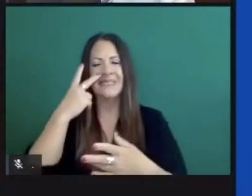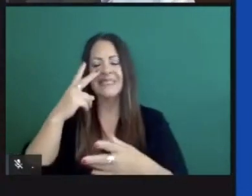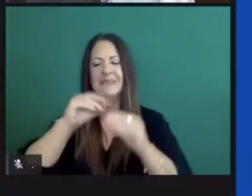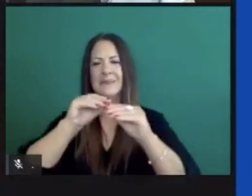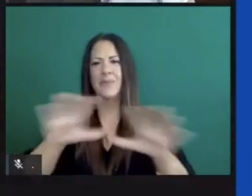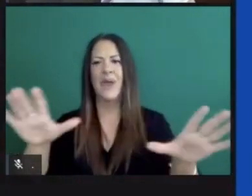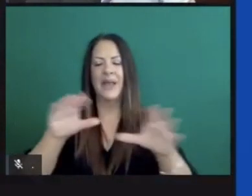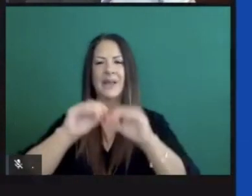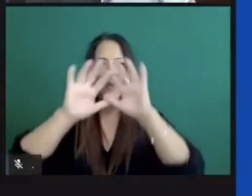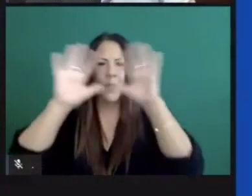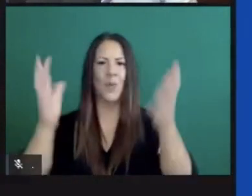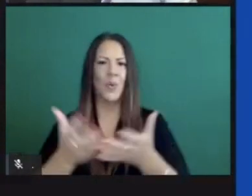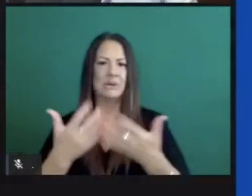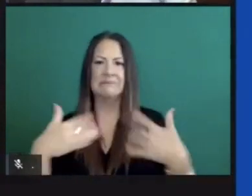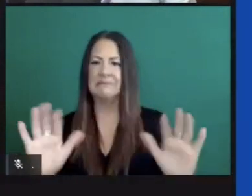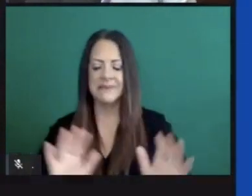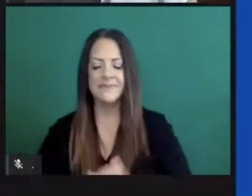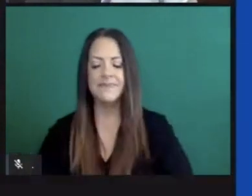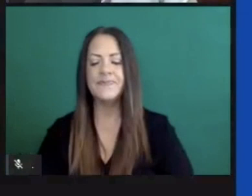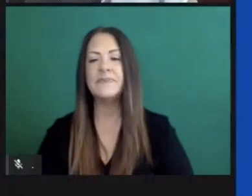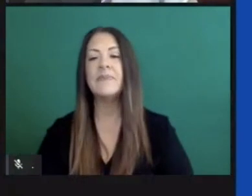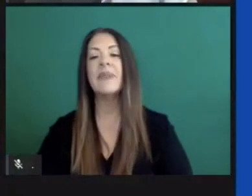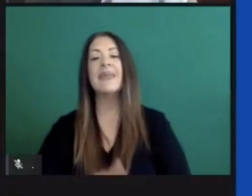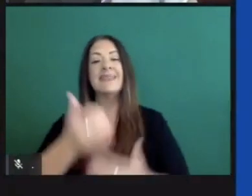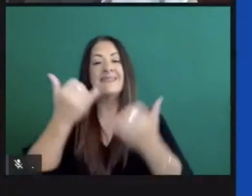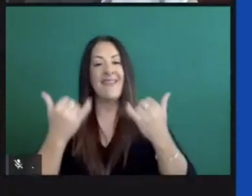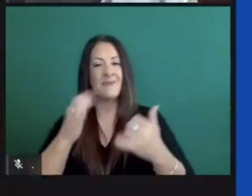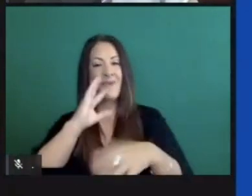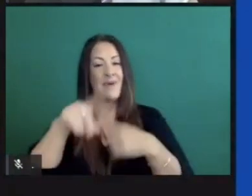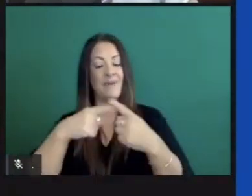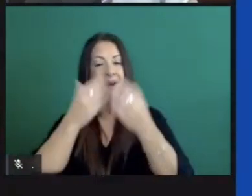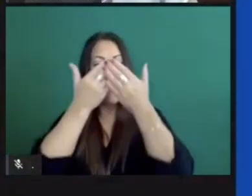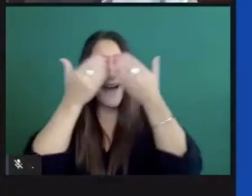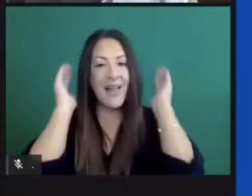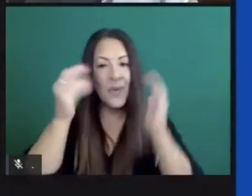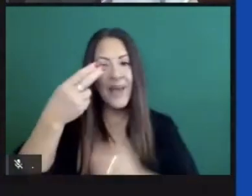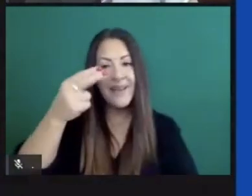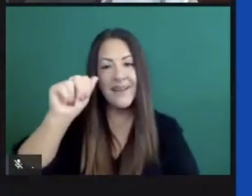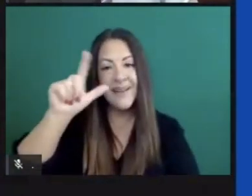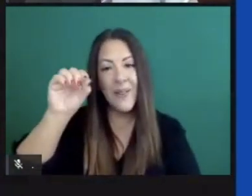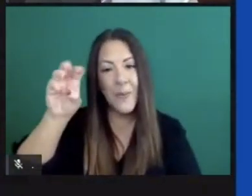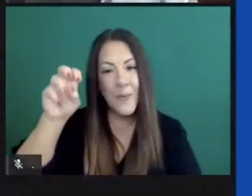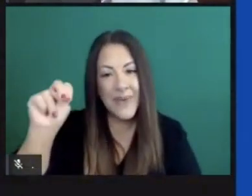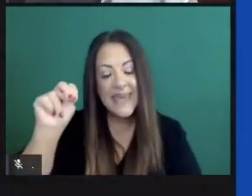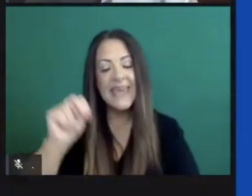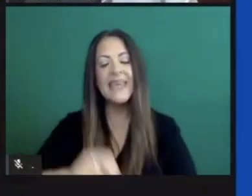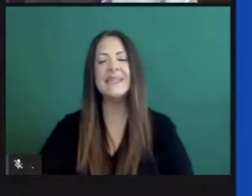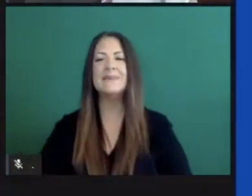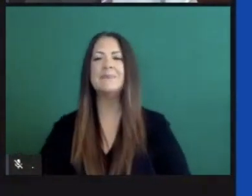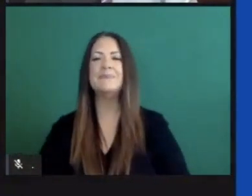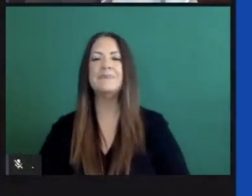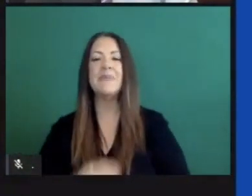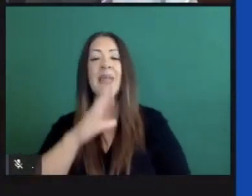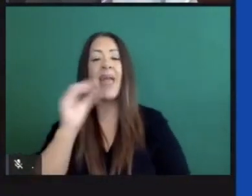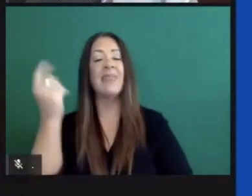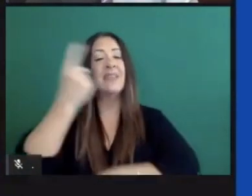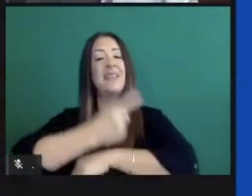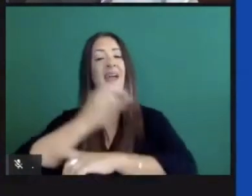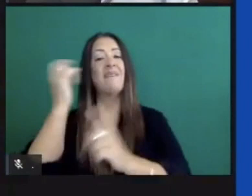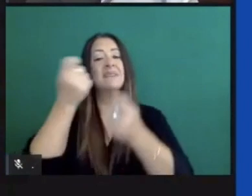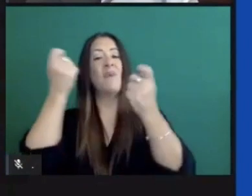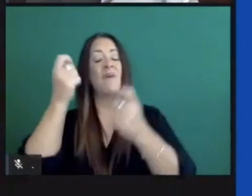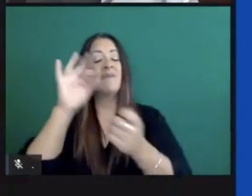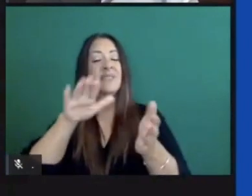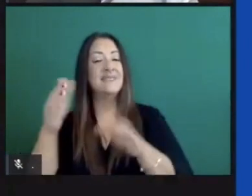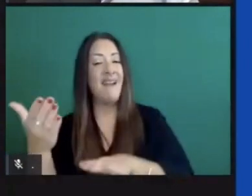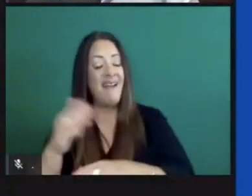So on to Halloween. Finally, here the Halloween guidance and guidance for Dia de los Muertos celebrations. You